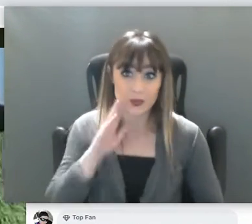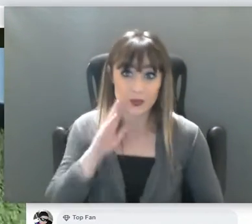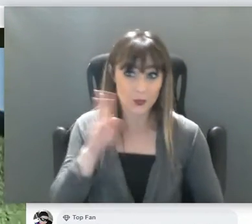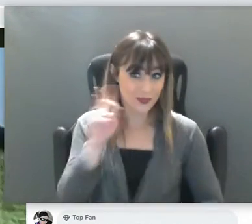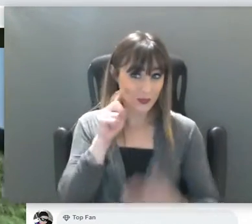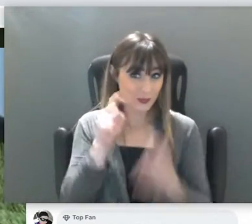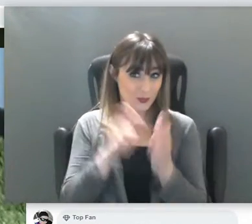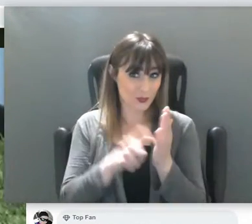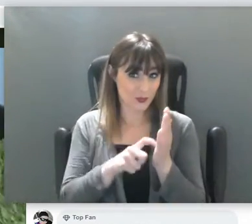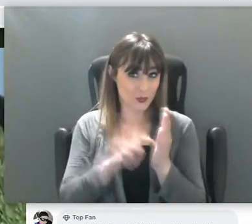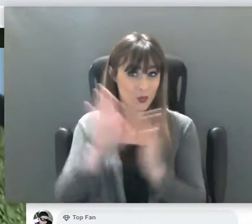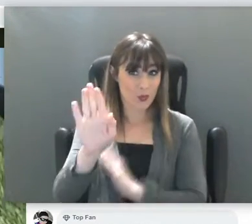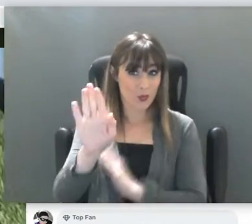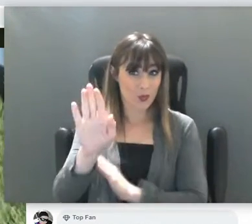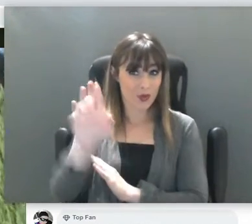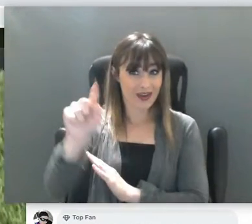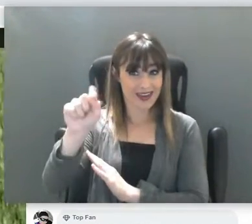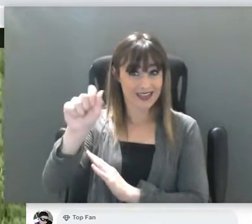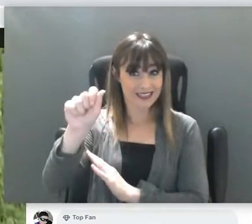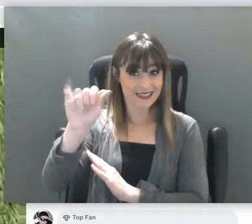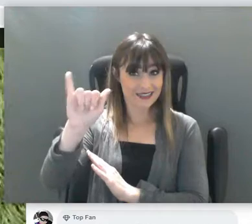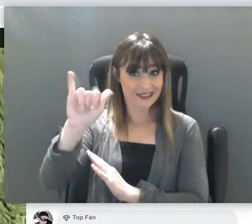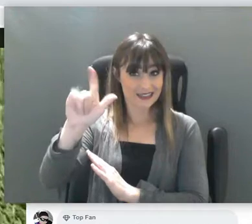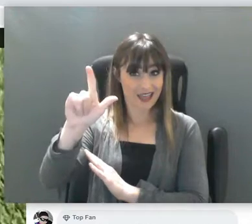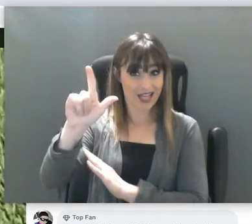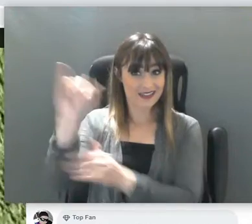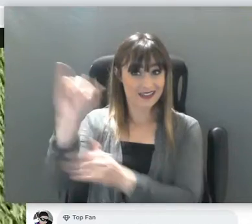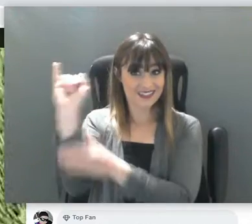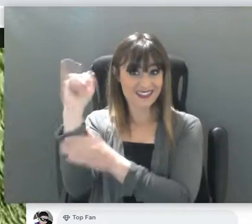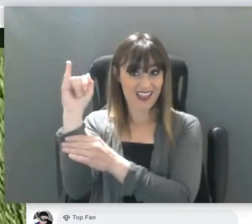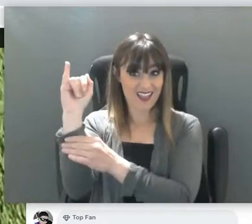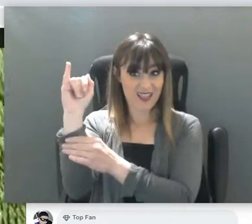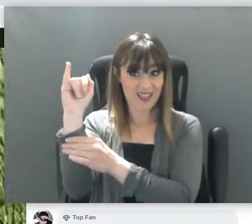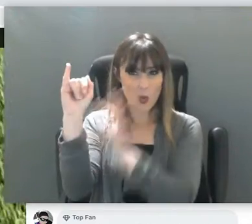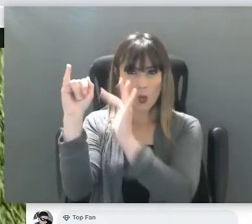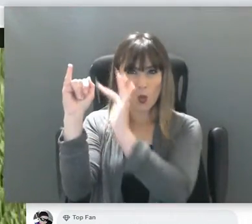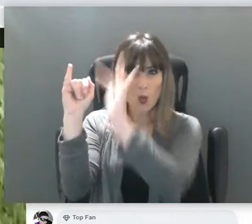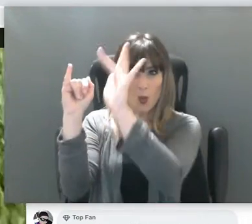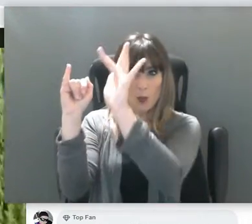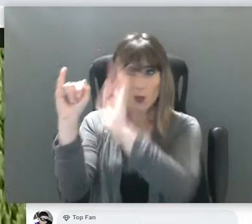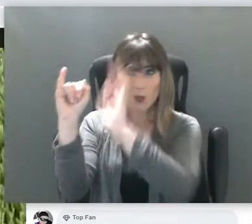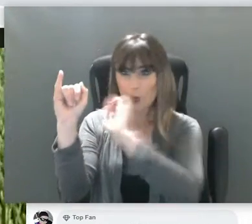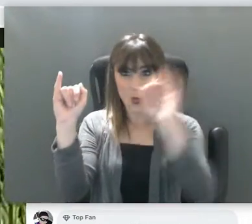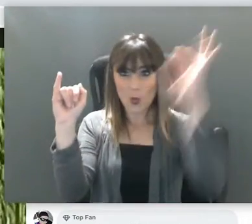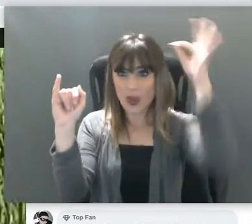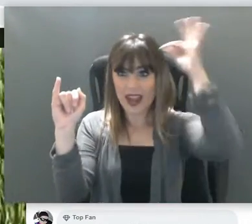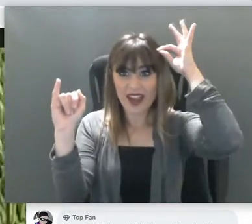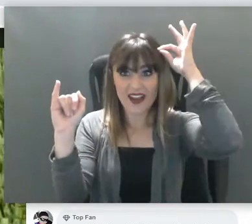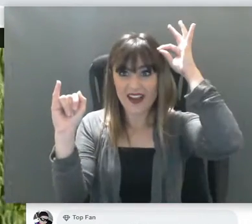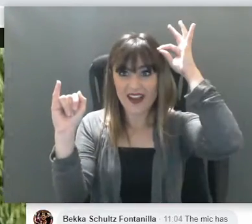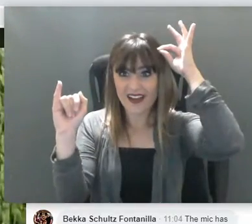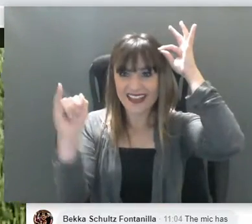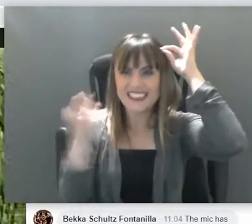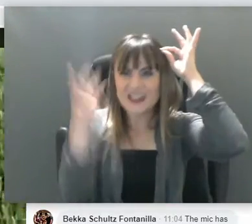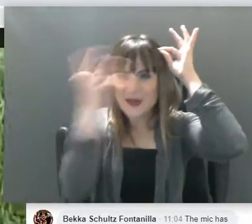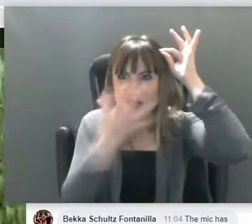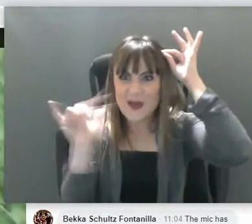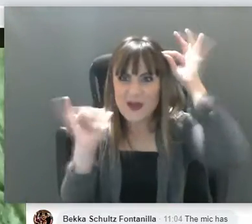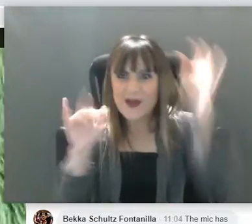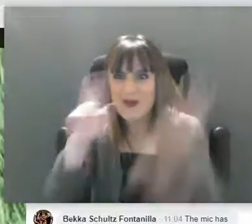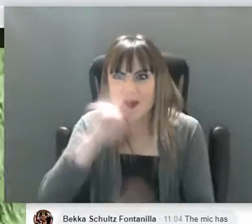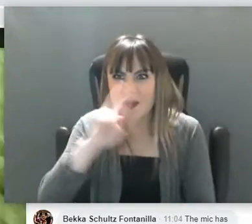hairless on her tail, so she almost kind of looks like a giant rat, doesn't she? She's not a rodent of unusual size.